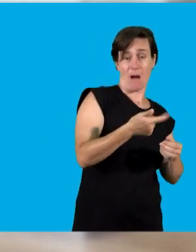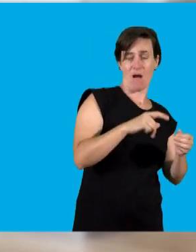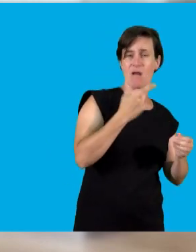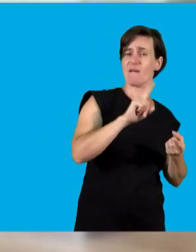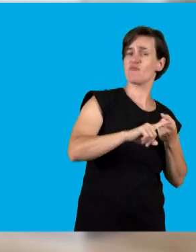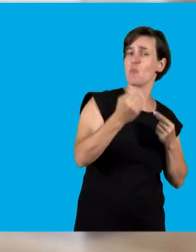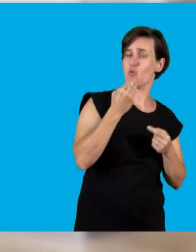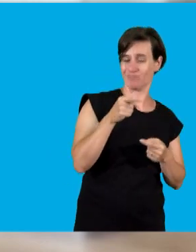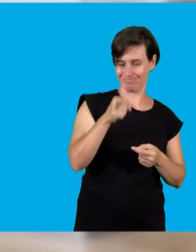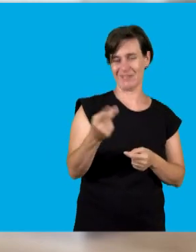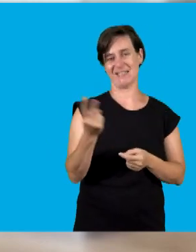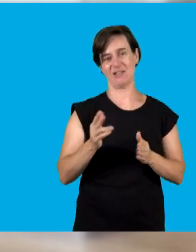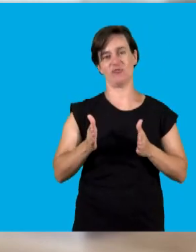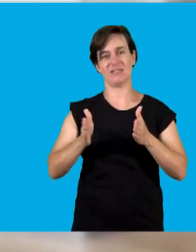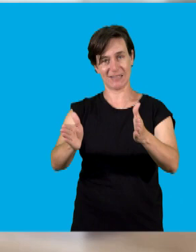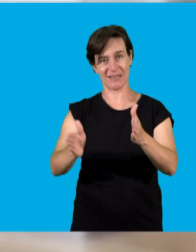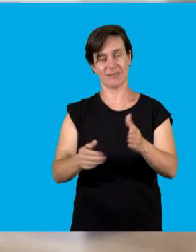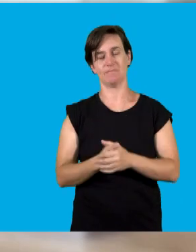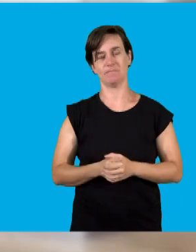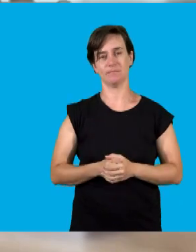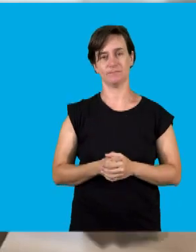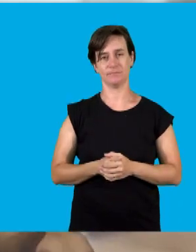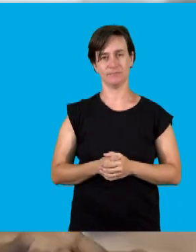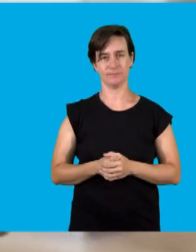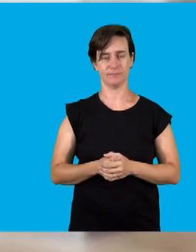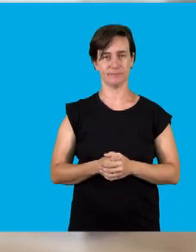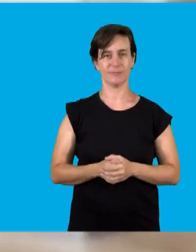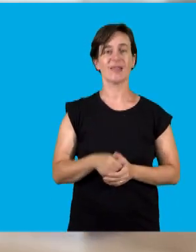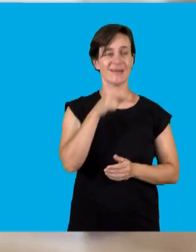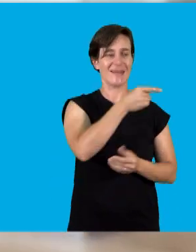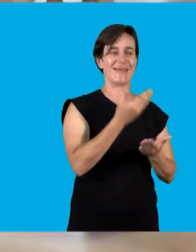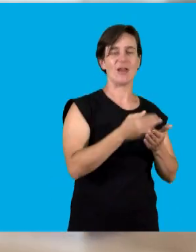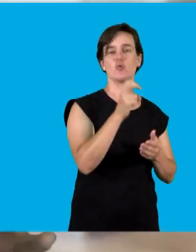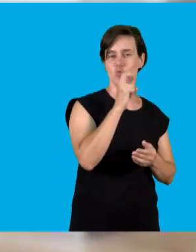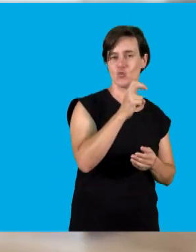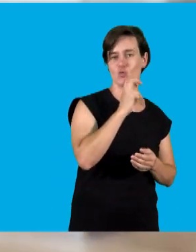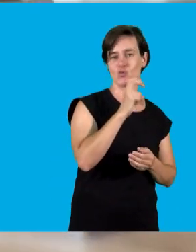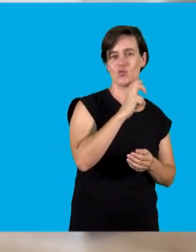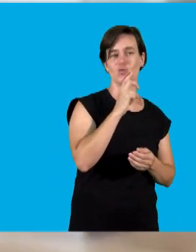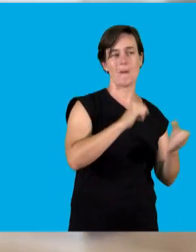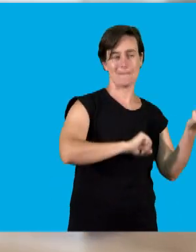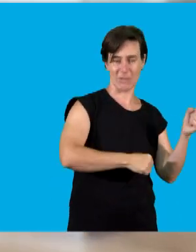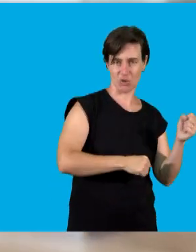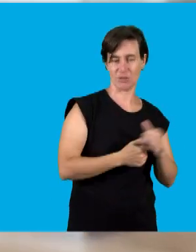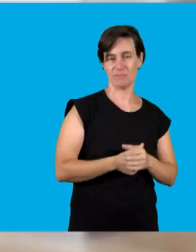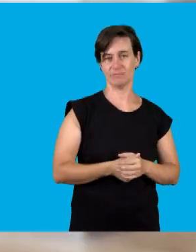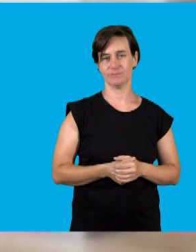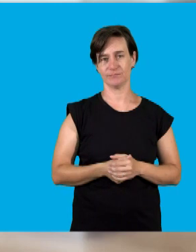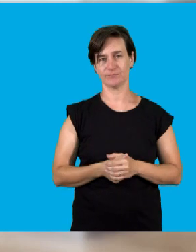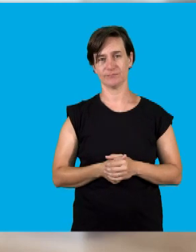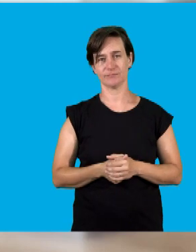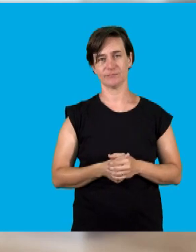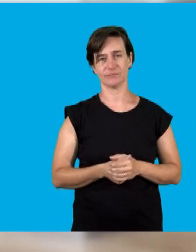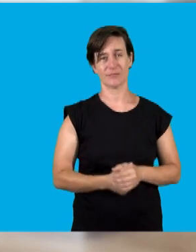the secondary sector in order for them to be able to use those machines in the primary sector. In order for the primary